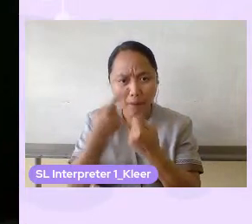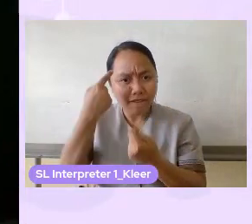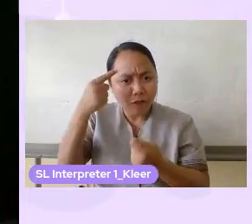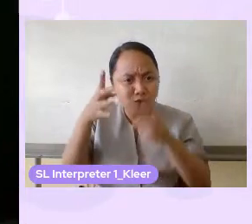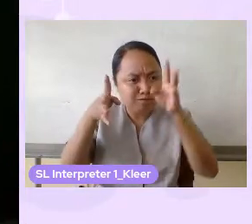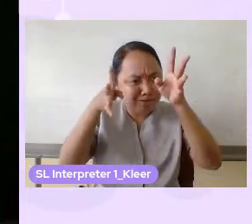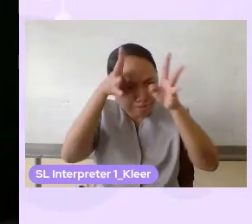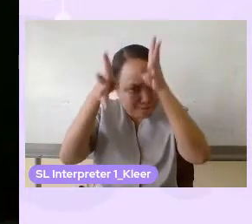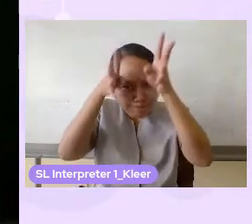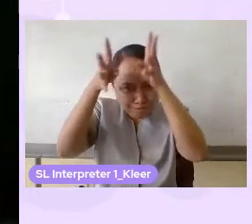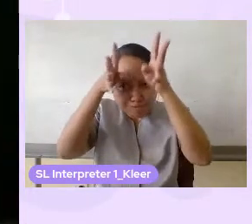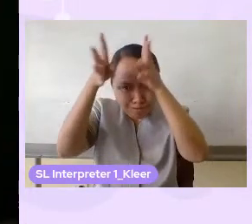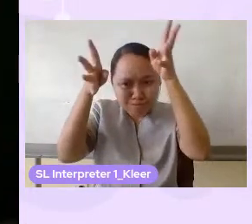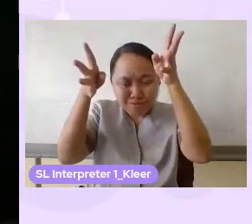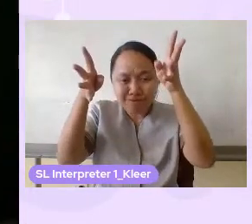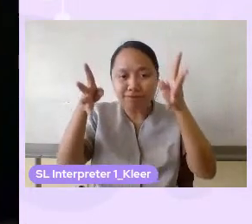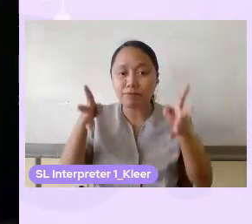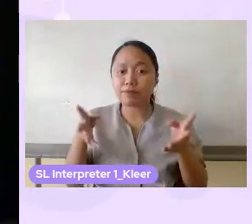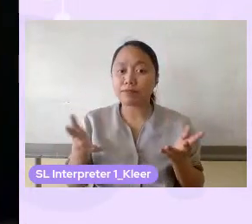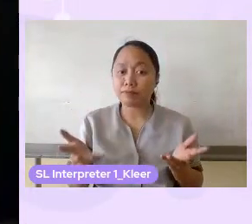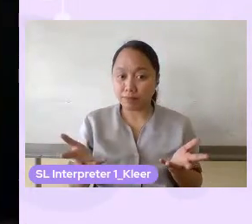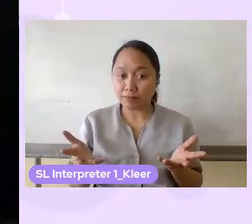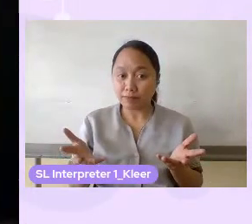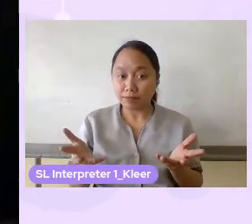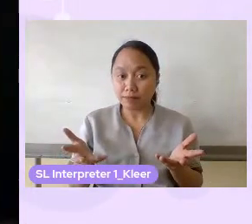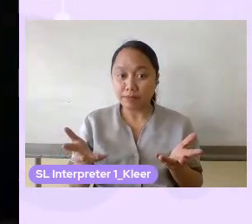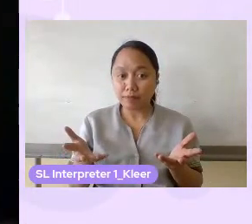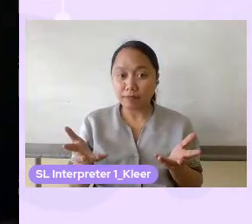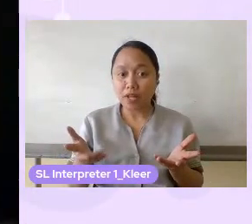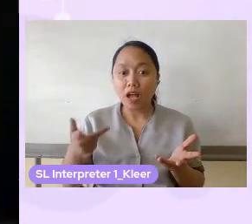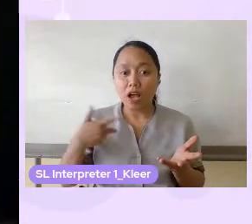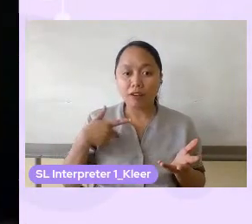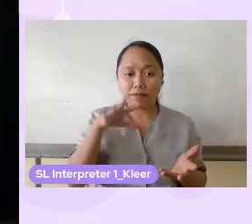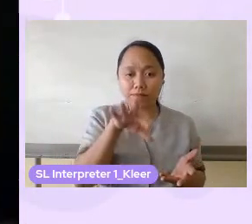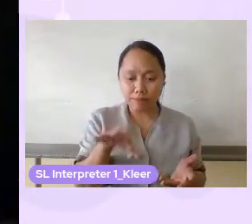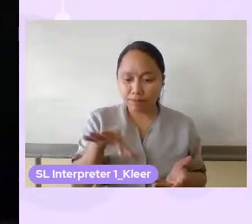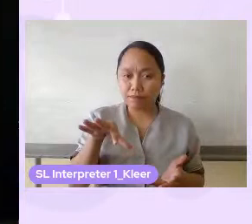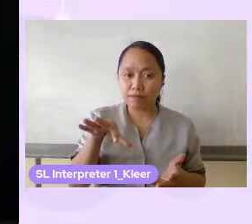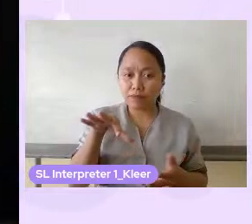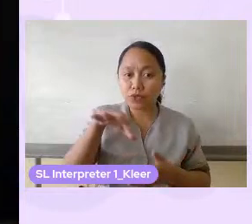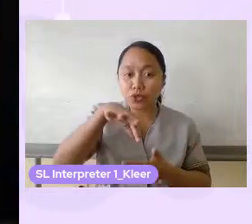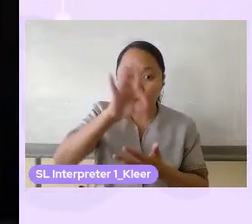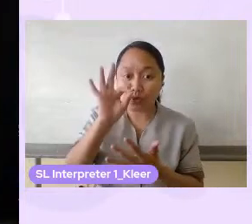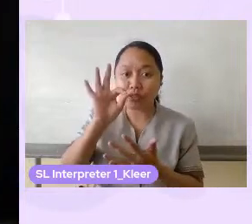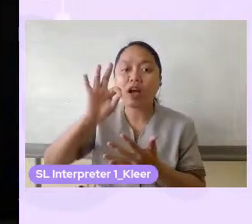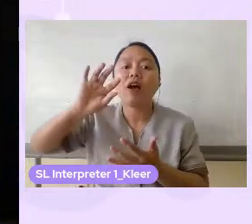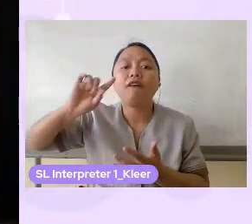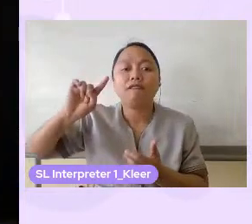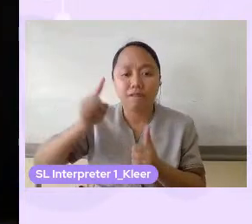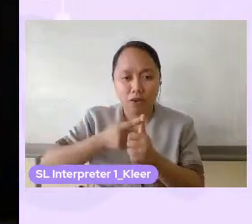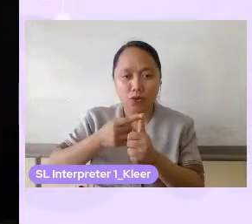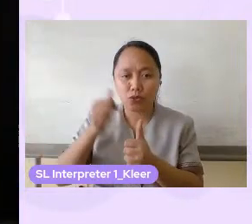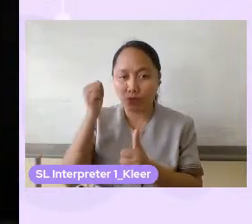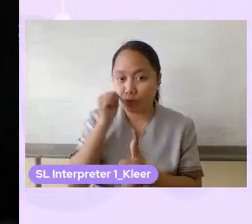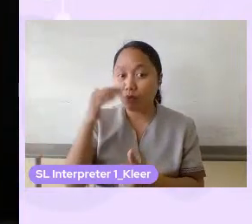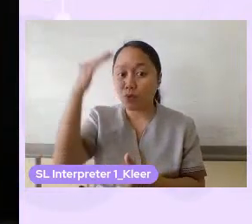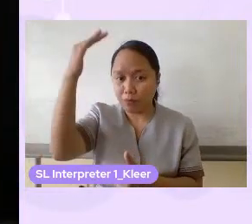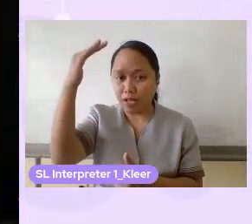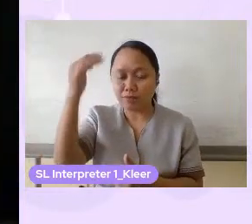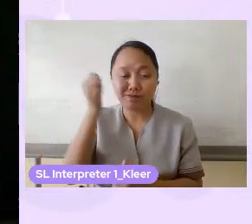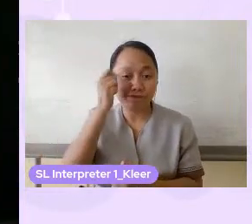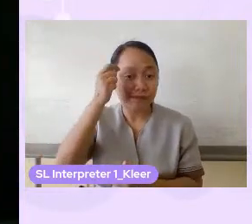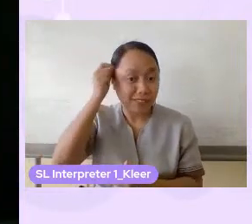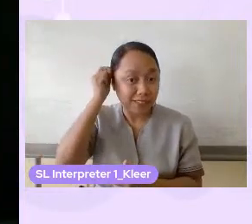198 countries around the world, elected its first woman Secretary General.